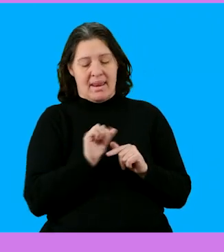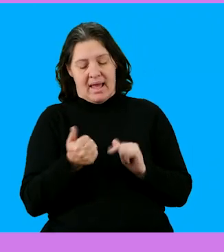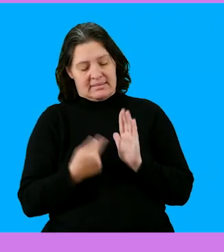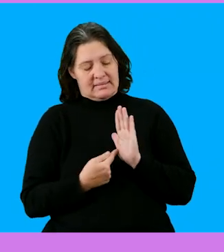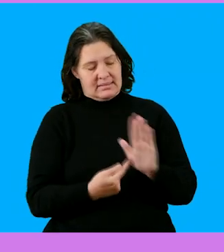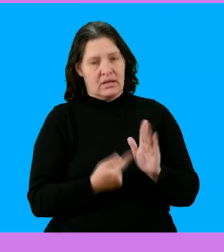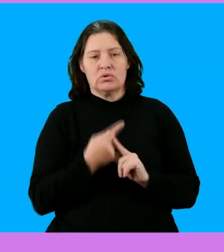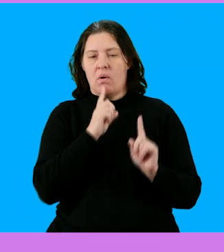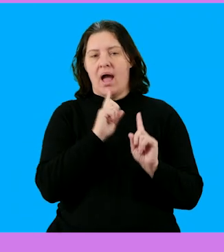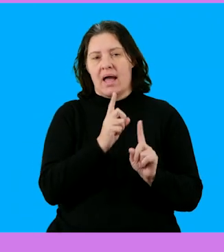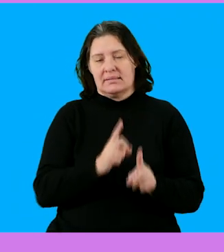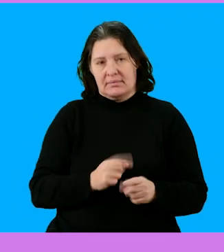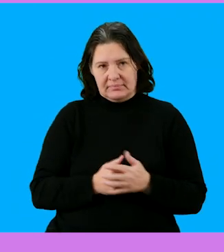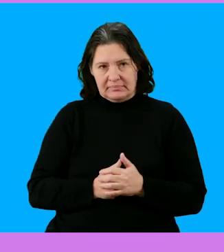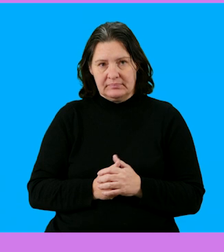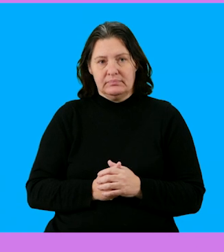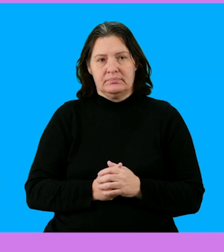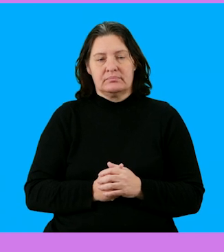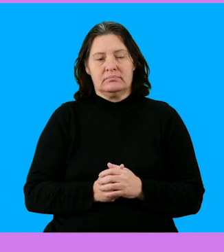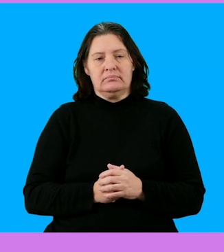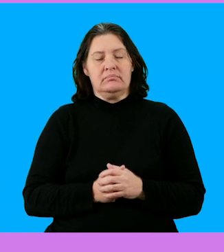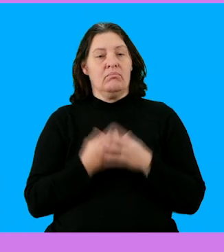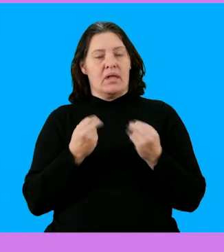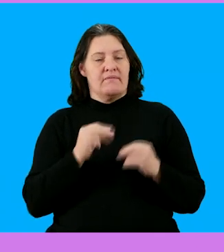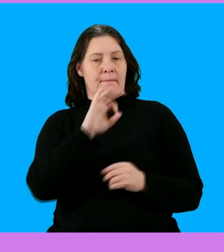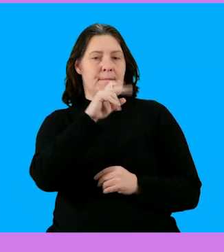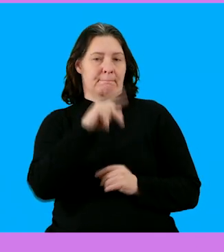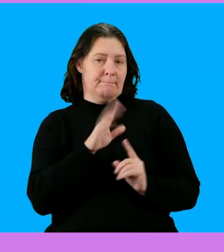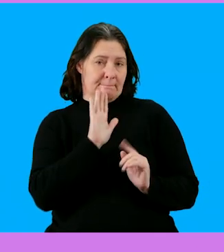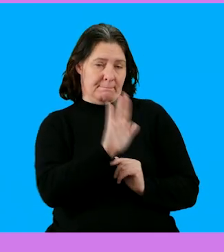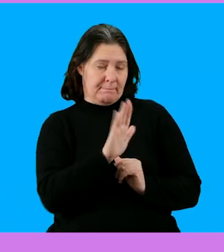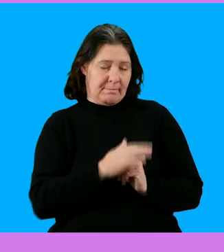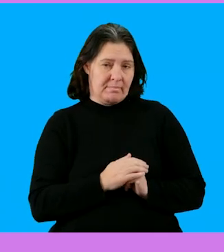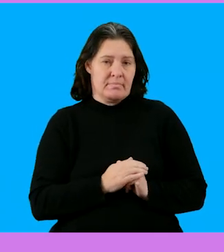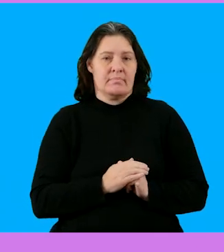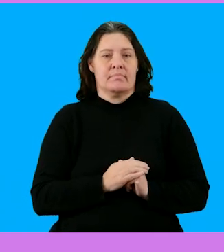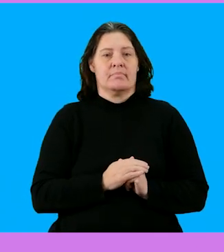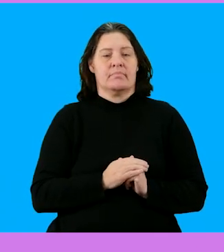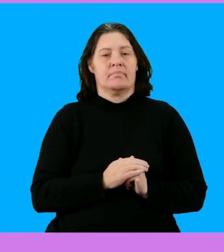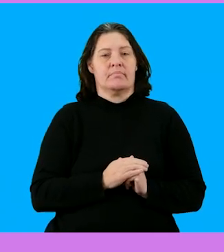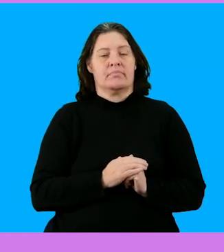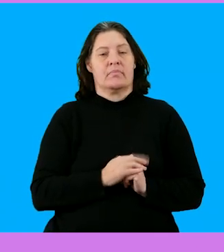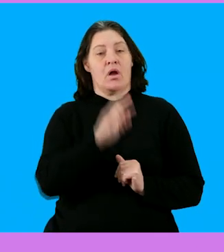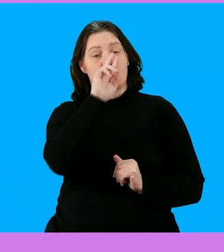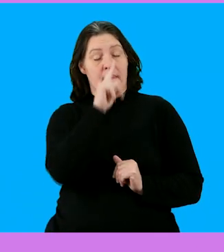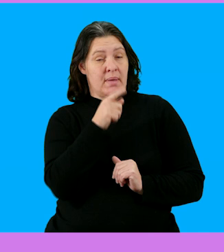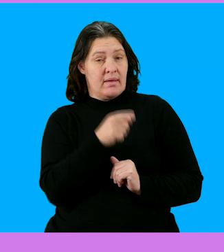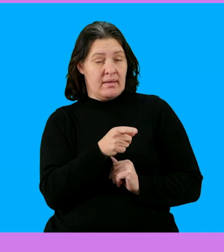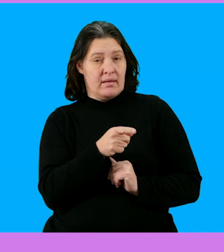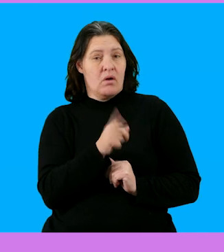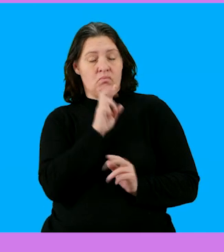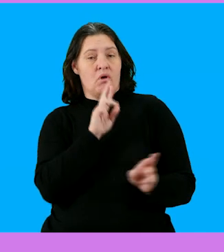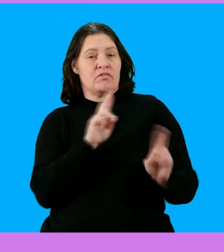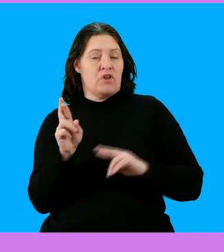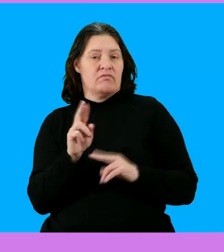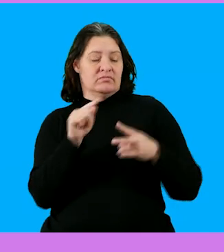slide to answer the questions that follow, right? So here we have our map, okay? So remember we referred